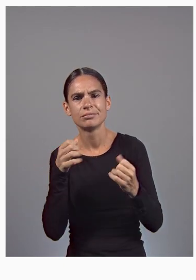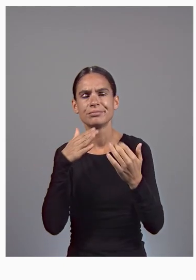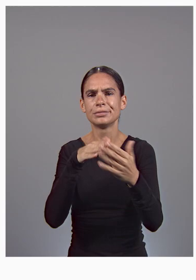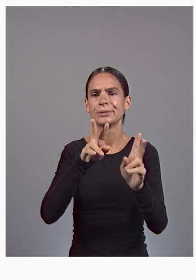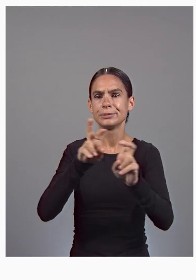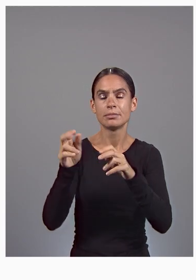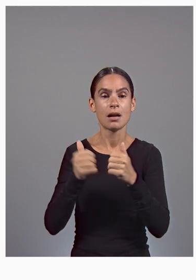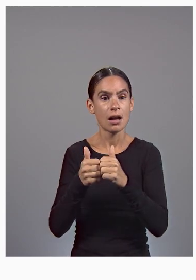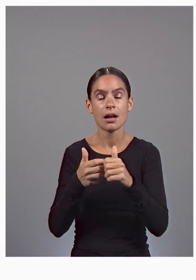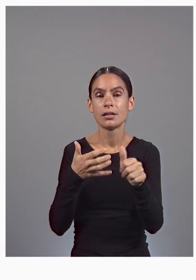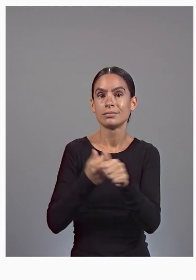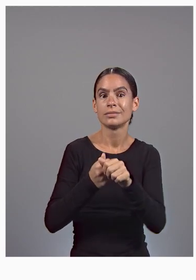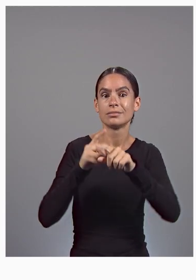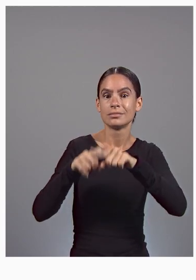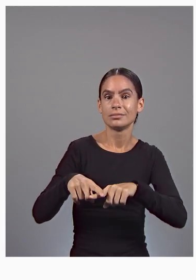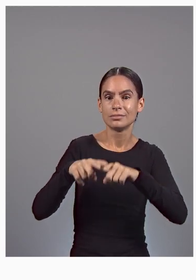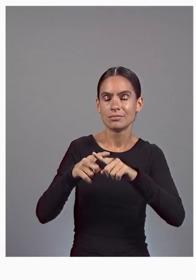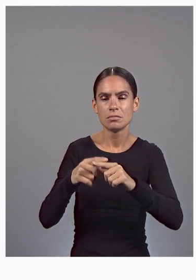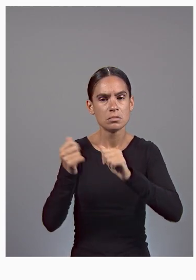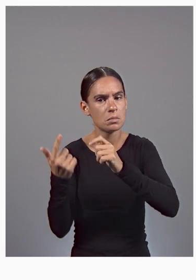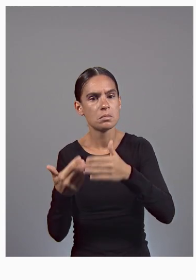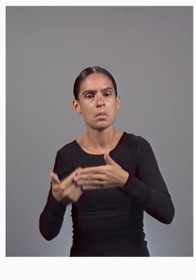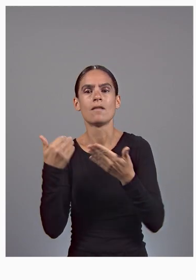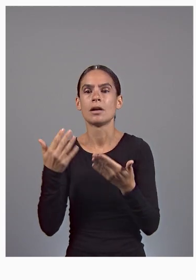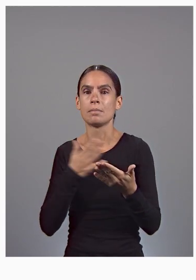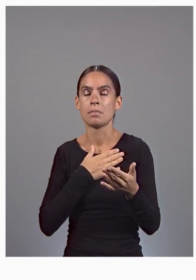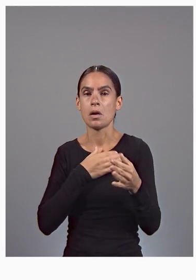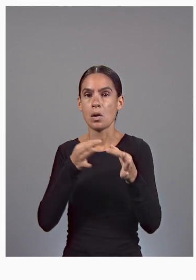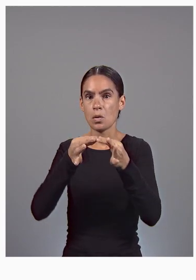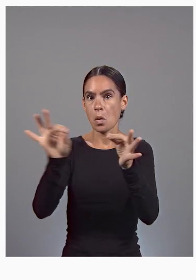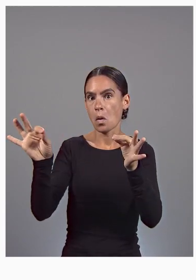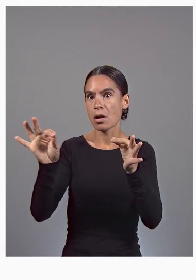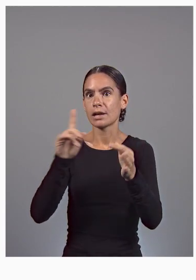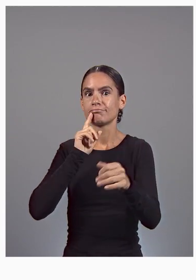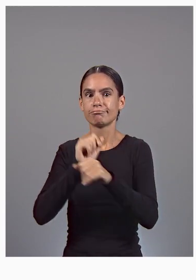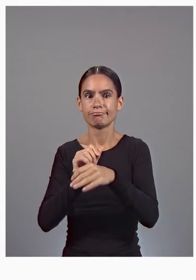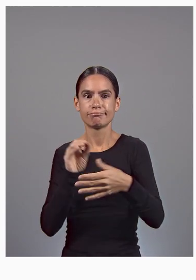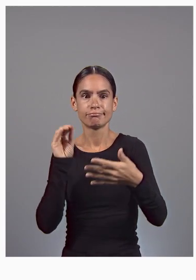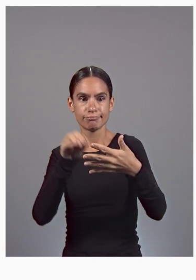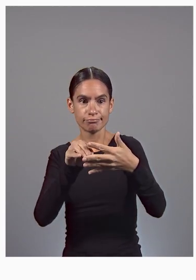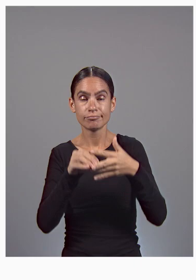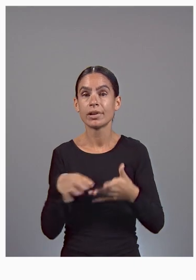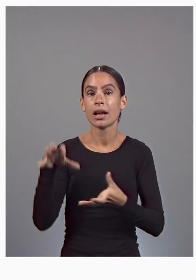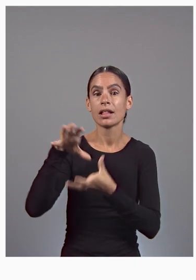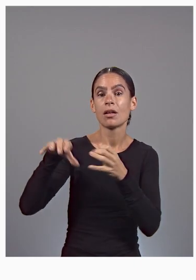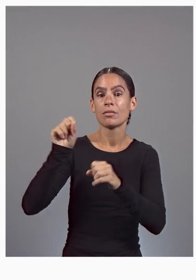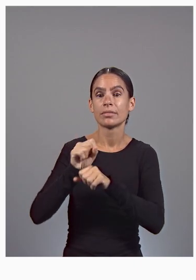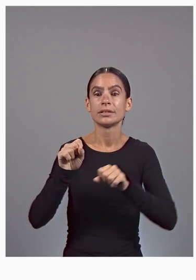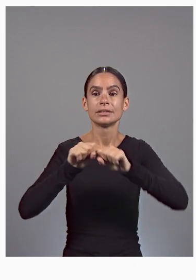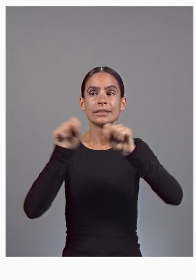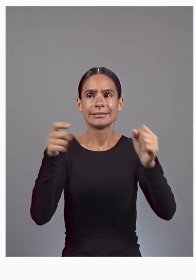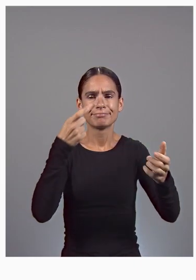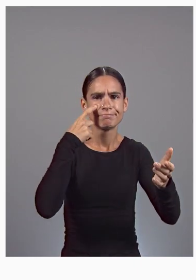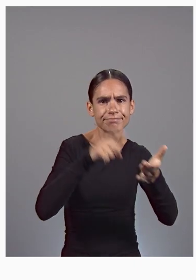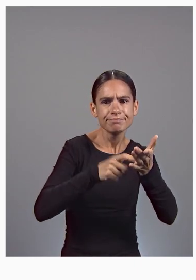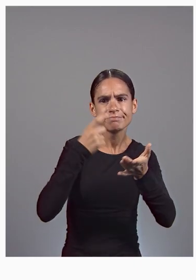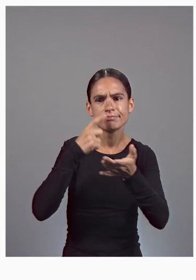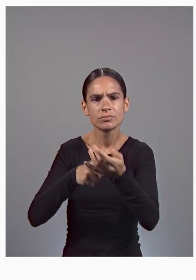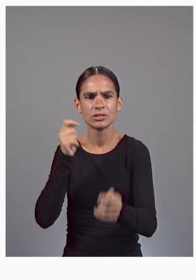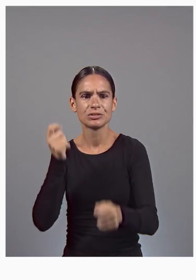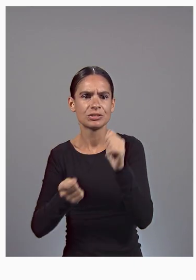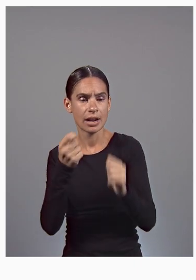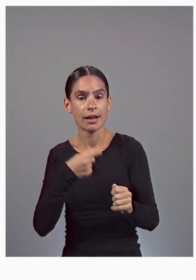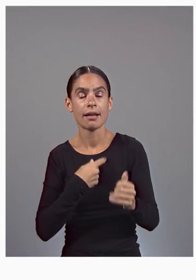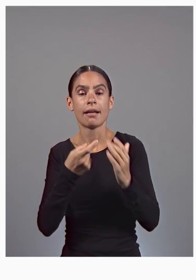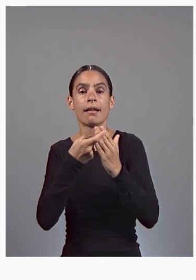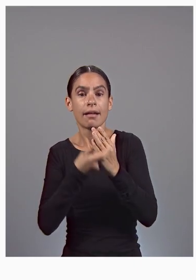workstation before anything is ever checked in. Now, Cloud Workstations is going to automatically detect those changes, and it's going to redeploy my